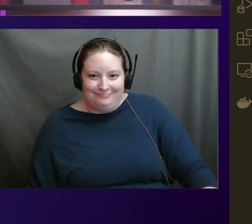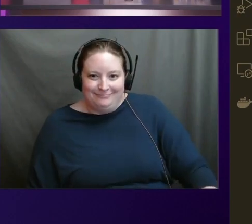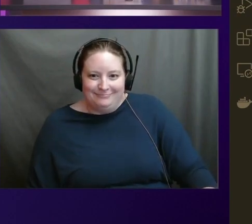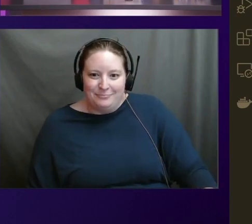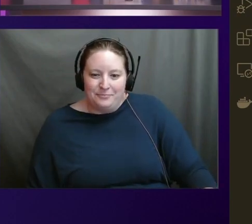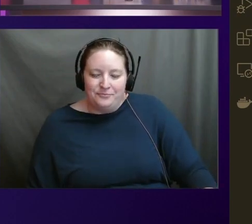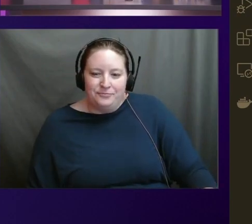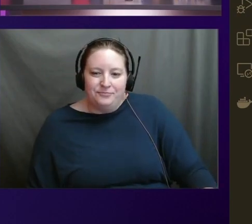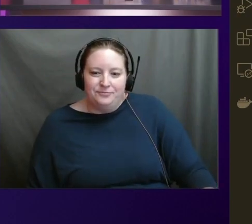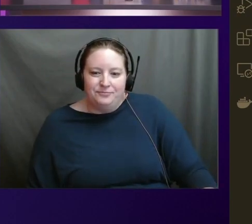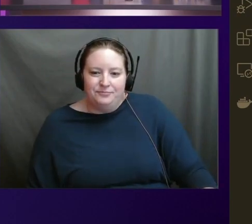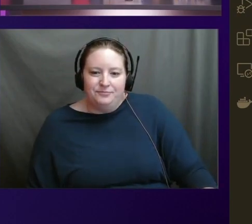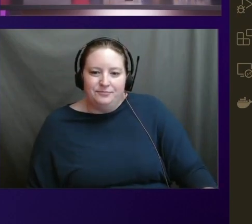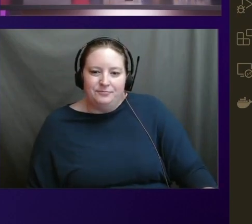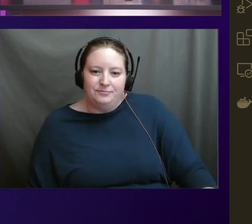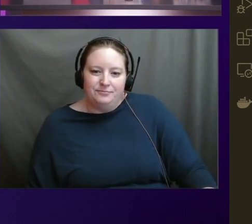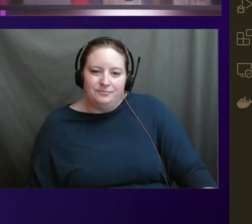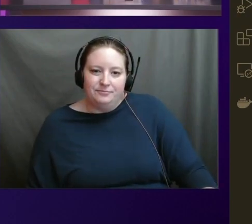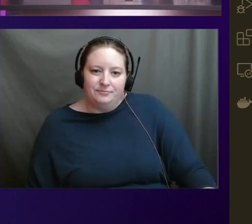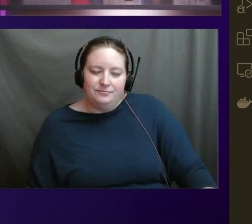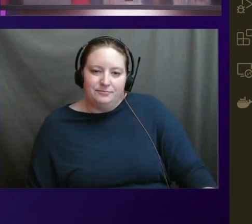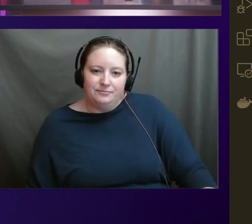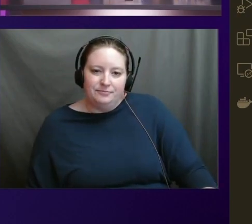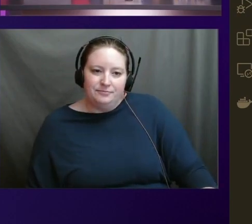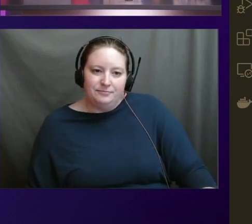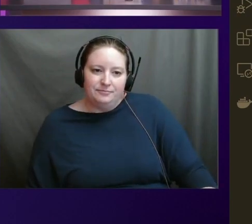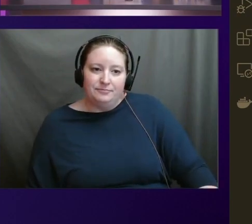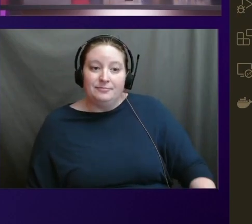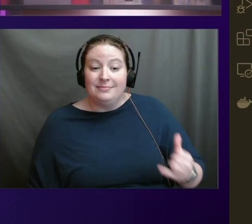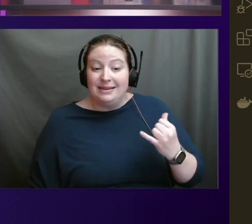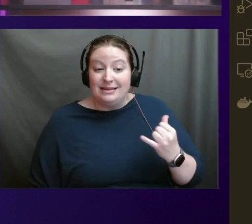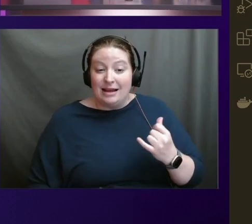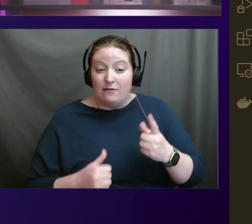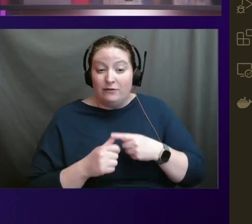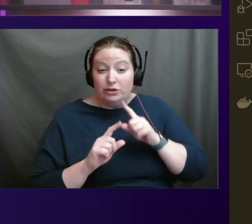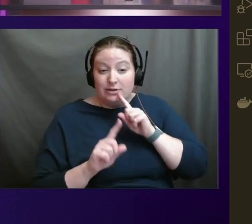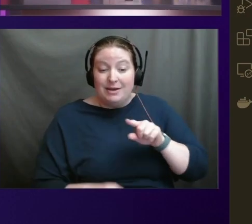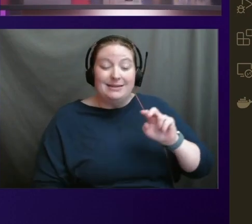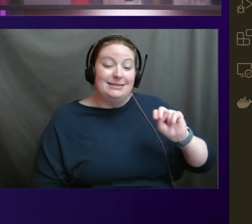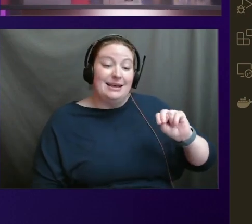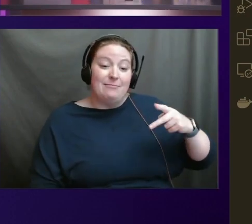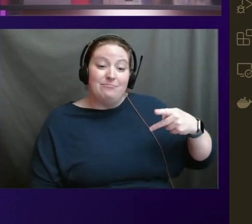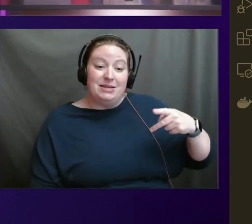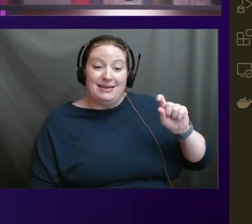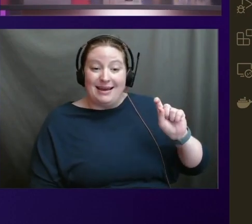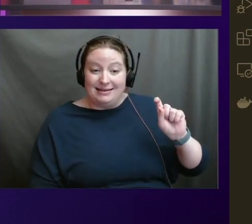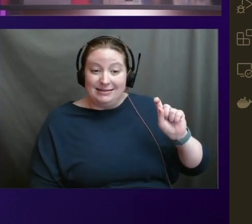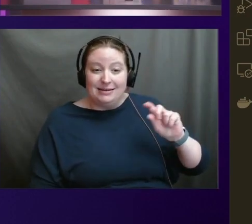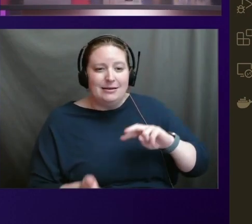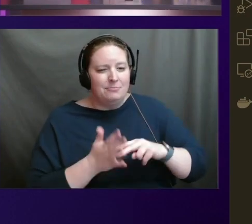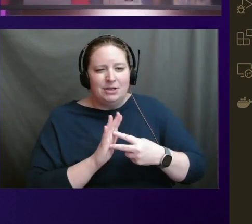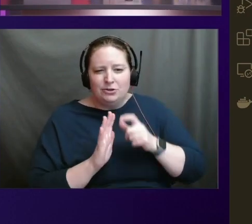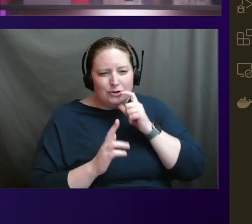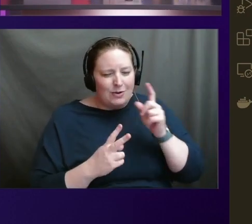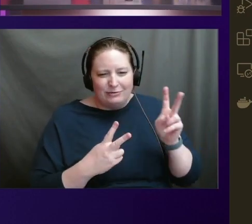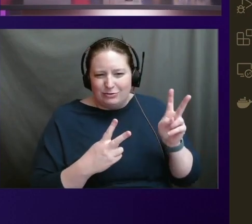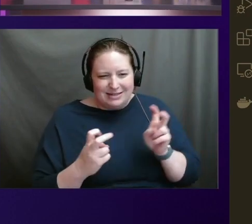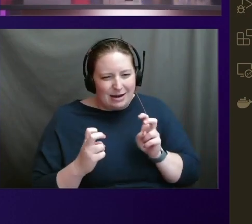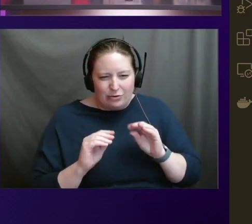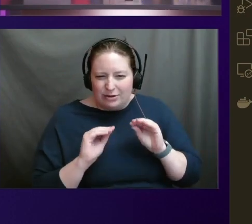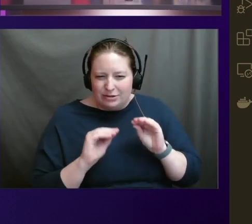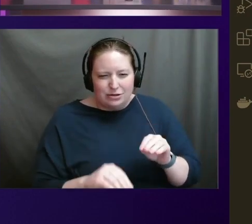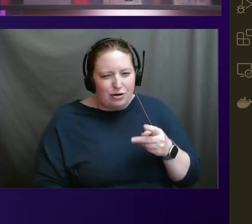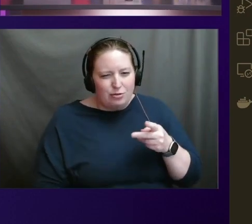All right, so now the first command we're going to use is npx, and that just means that you don't have to download or install Progen separately. It